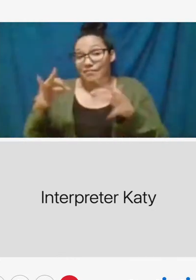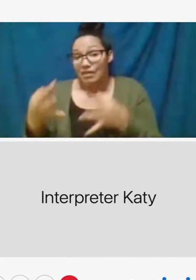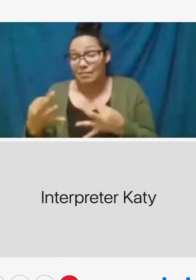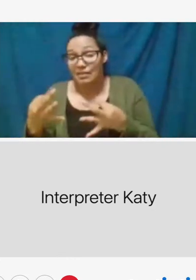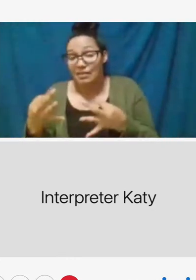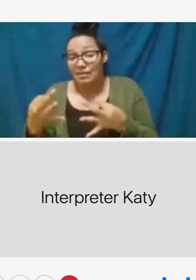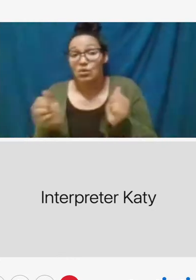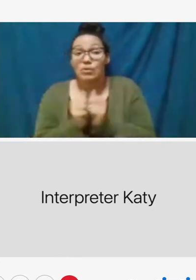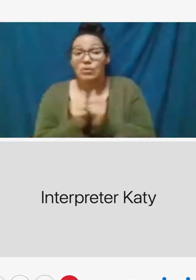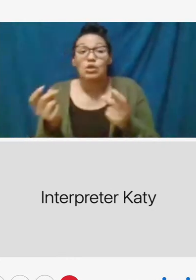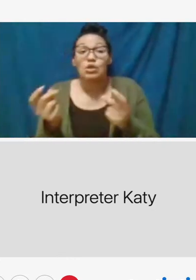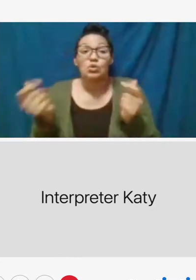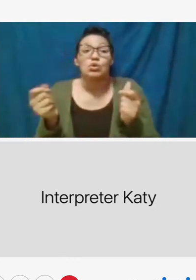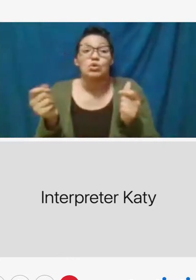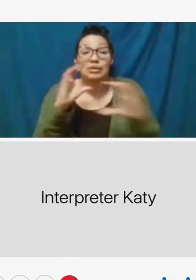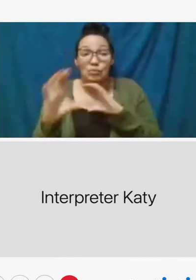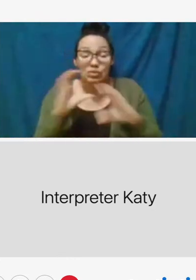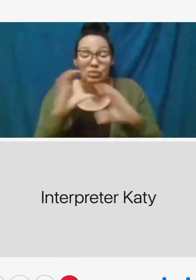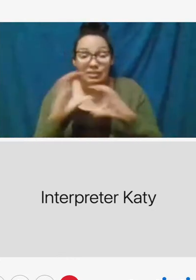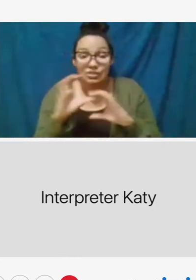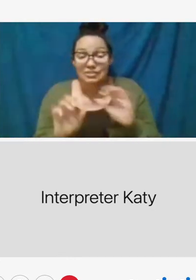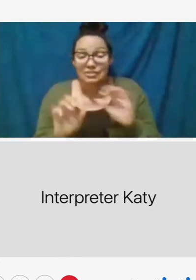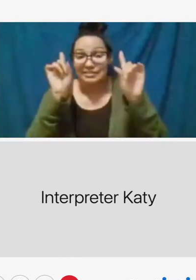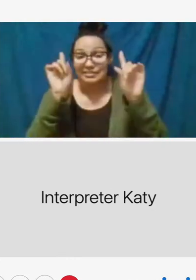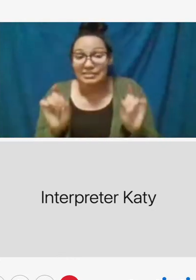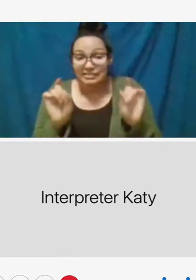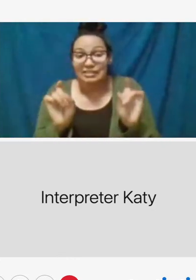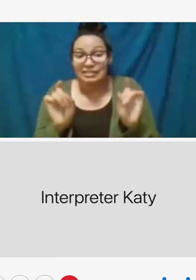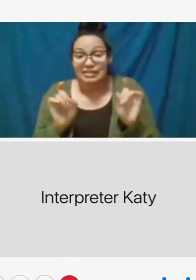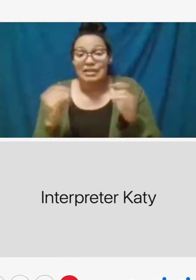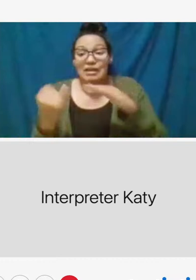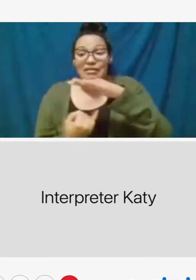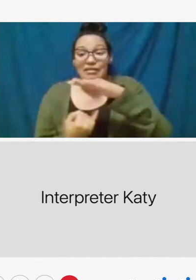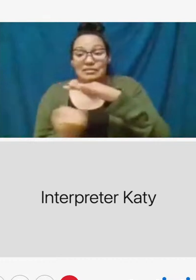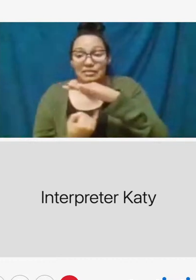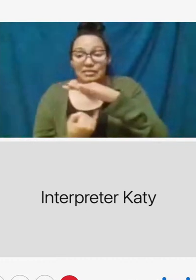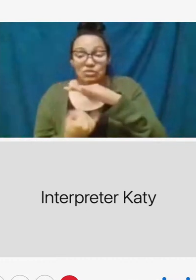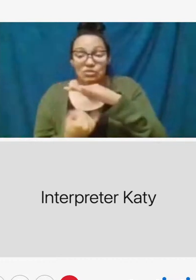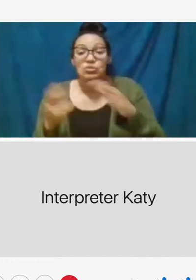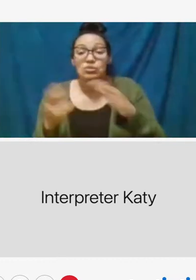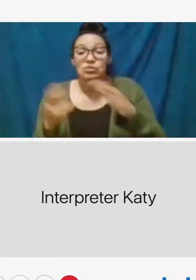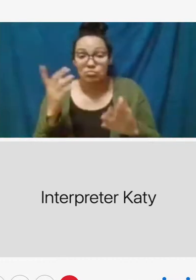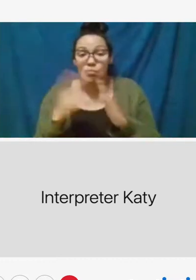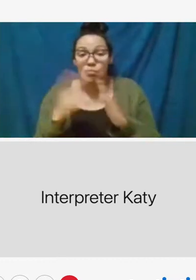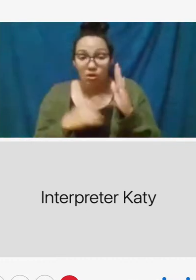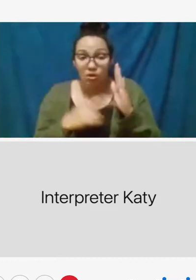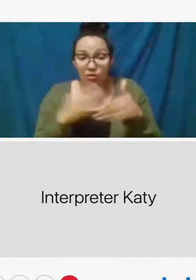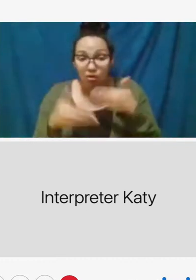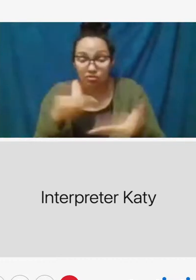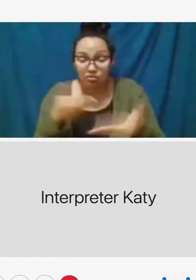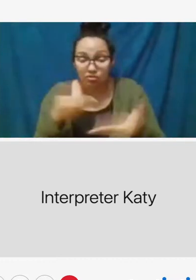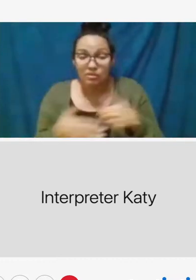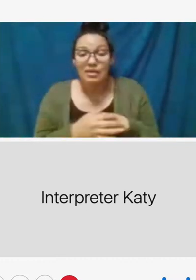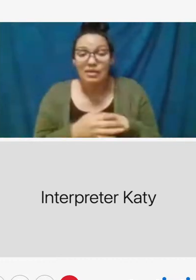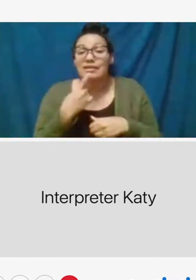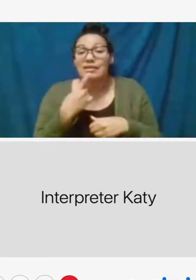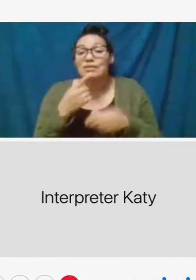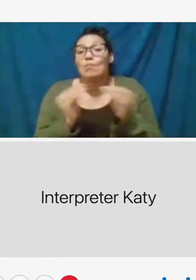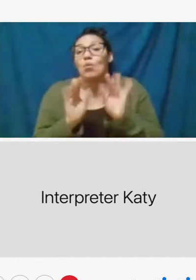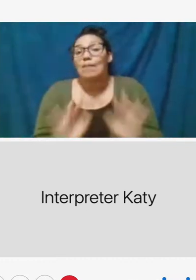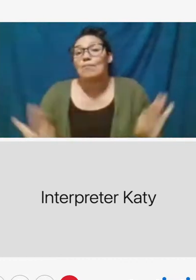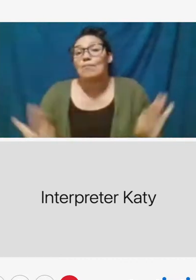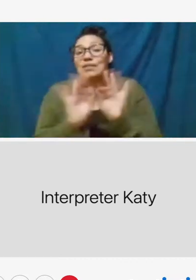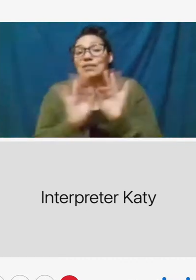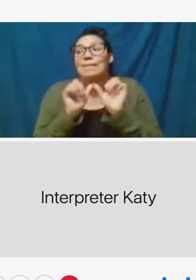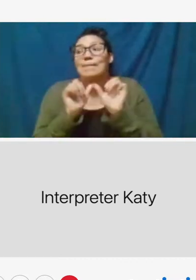communication testing and isolation protocols and more importantly like I said it allows for us to maintain uh